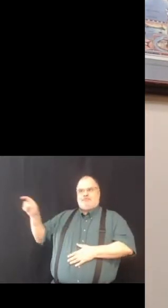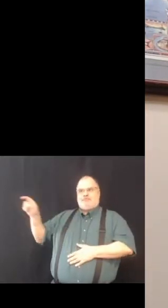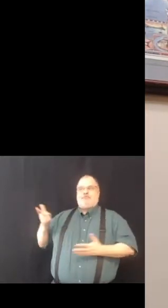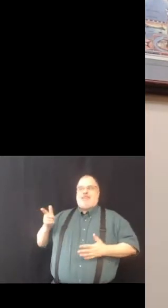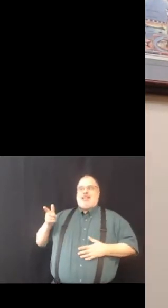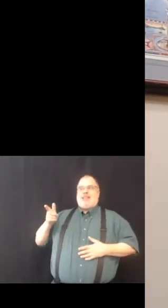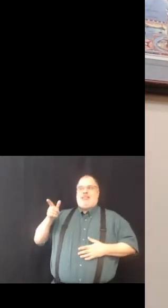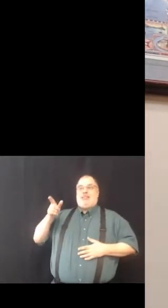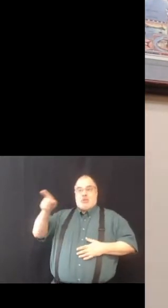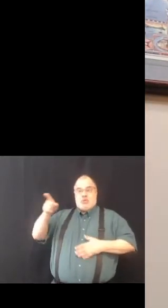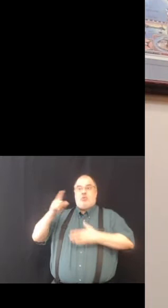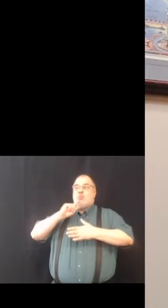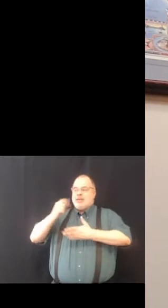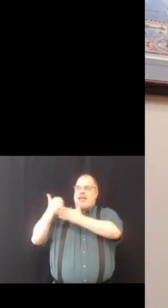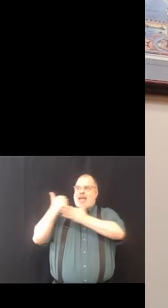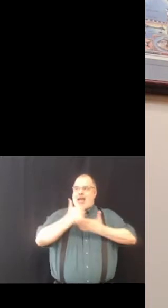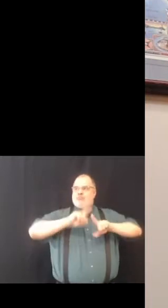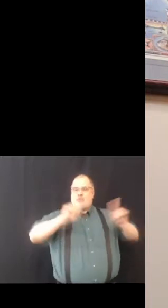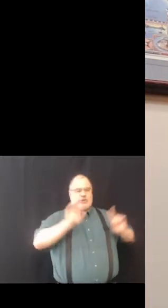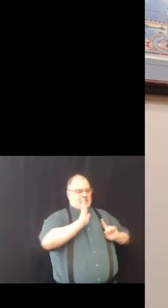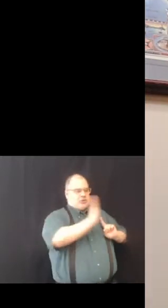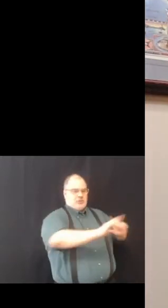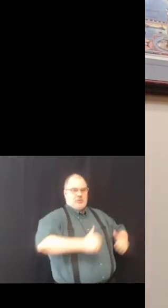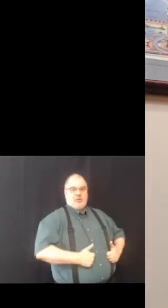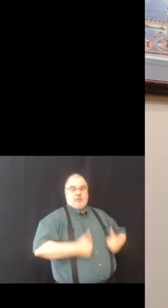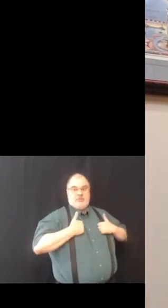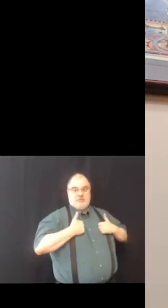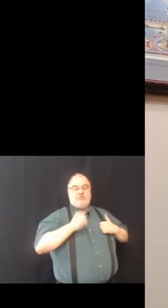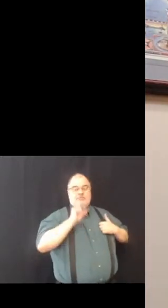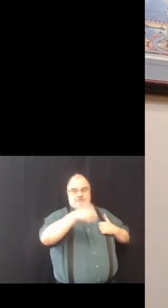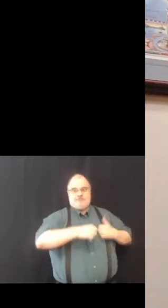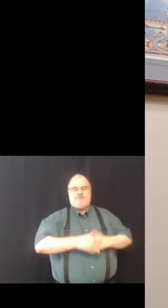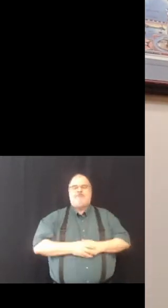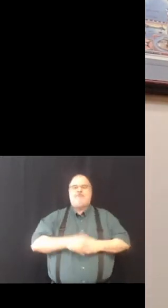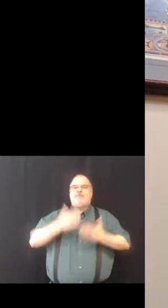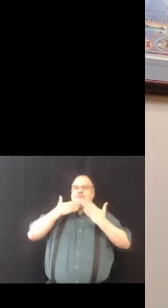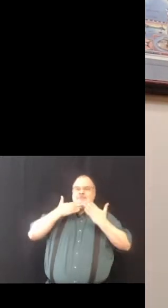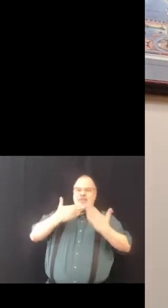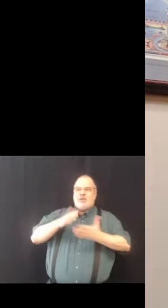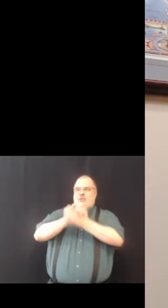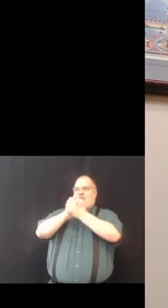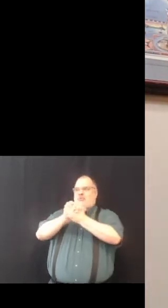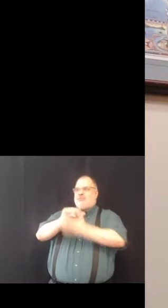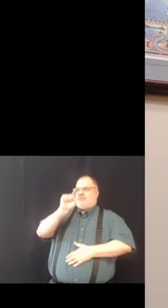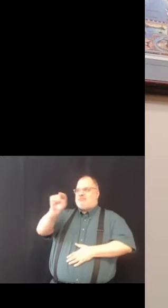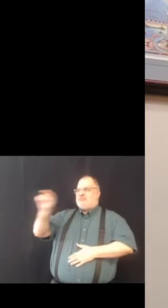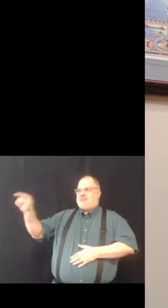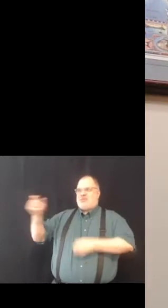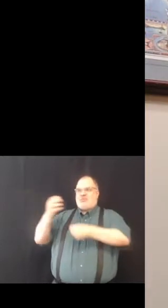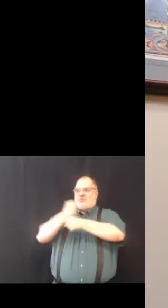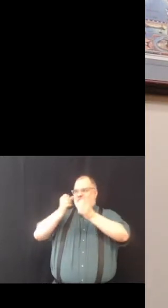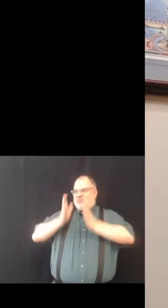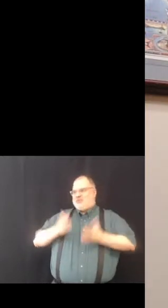for those with disabilities, as well as your vital contribution to Florida's economy. Thank you and congratulations to all the winners for being recognized